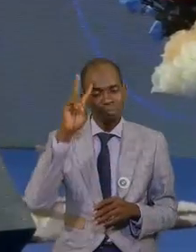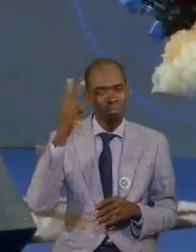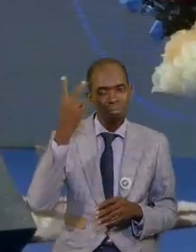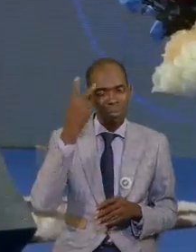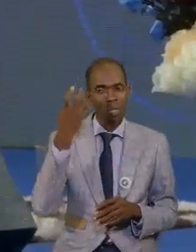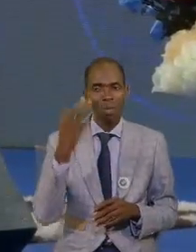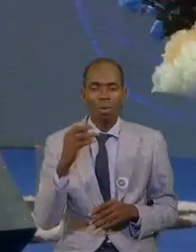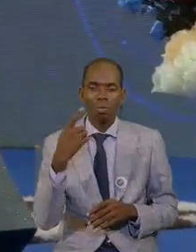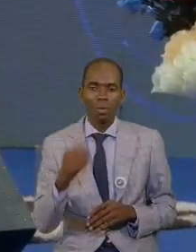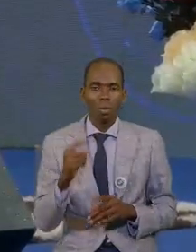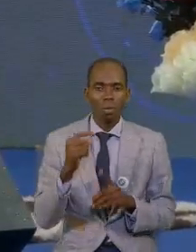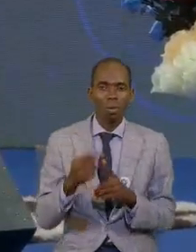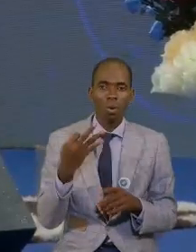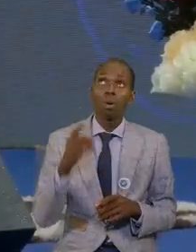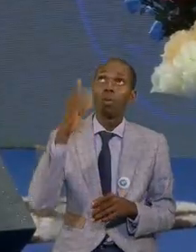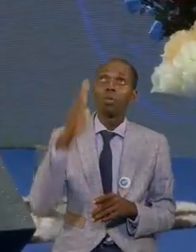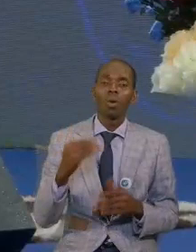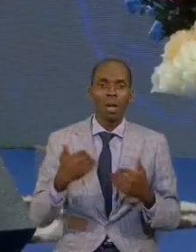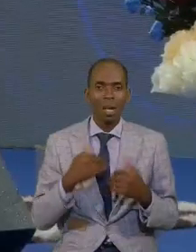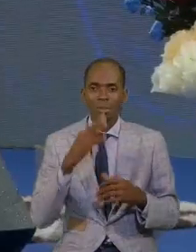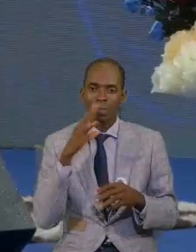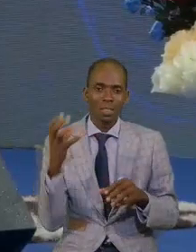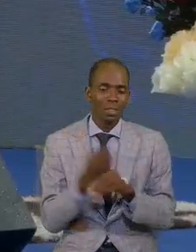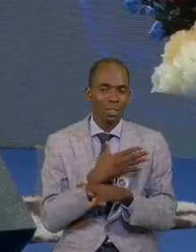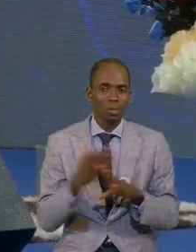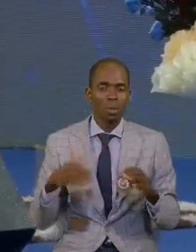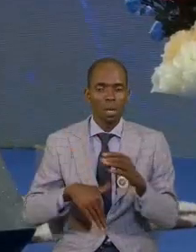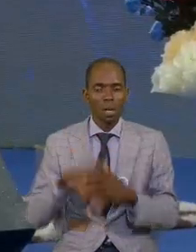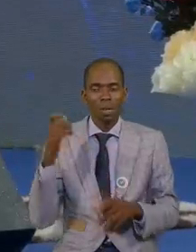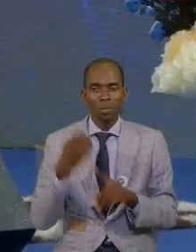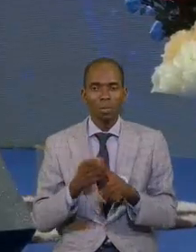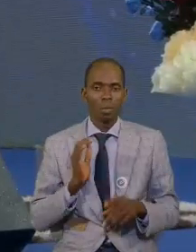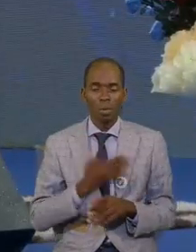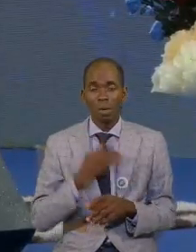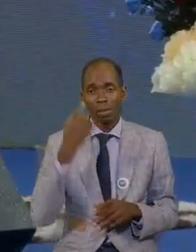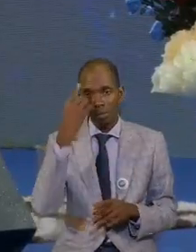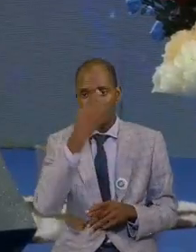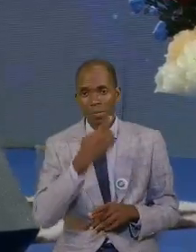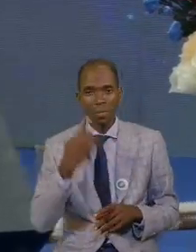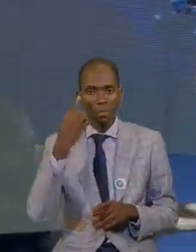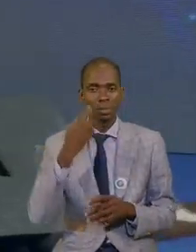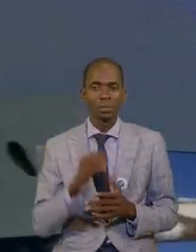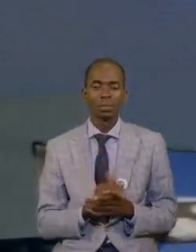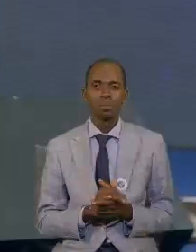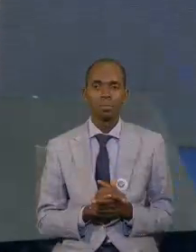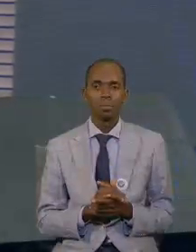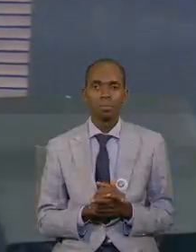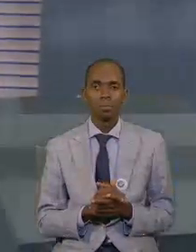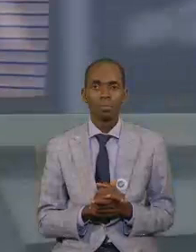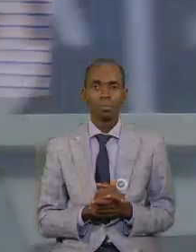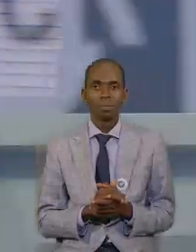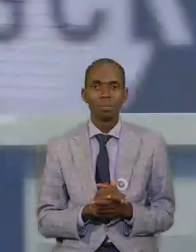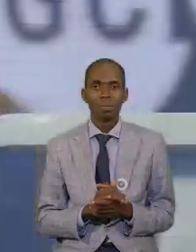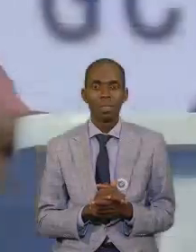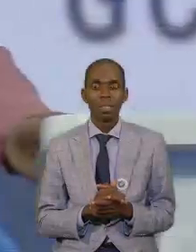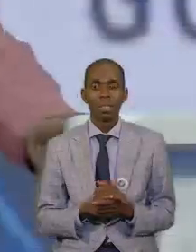of God has been taken away from our face. The